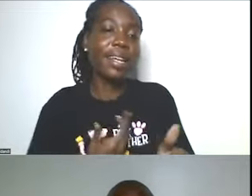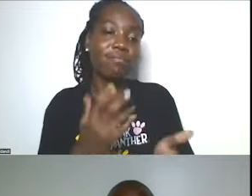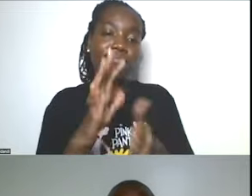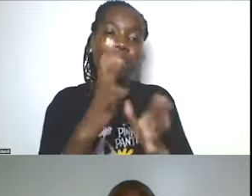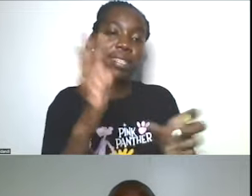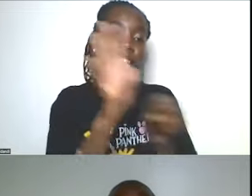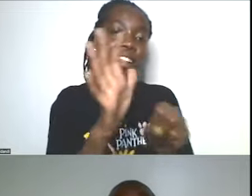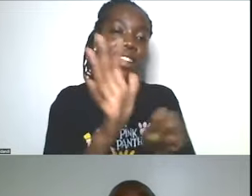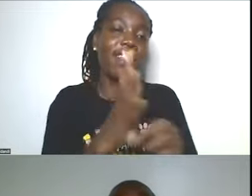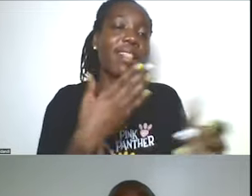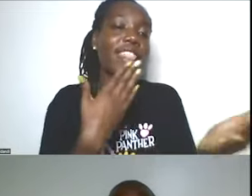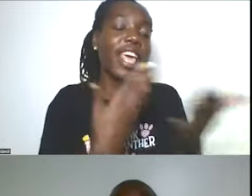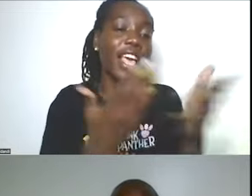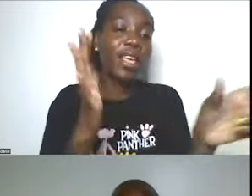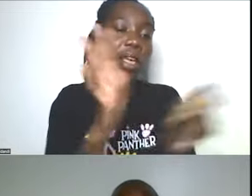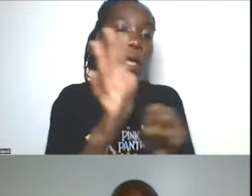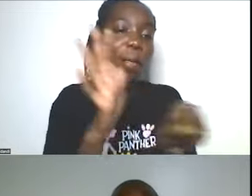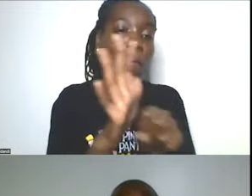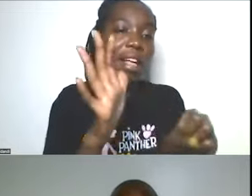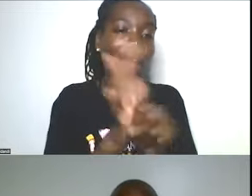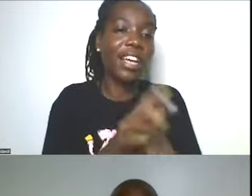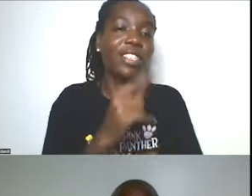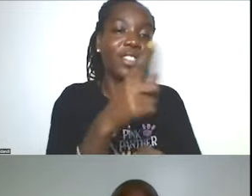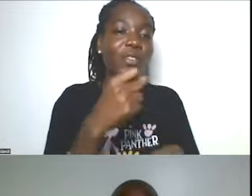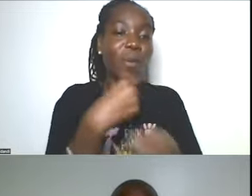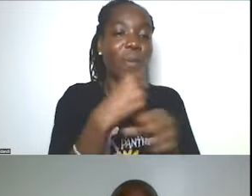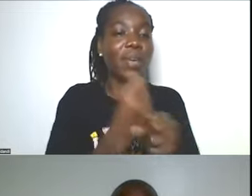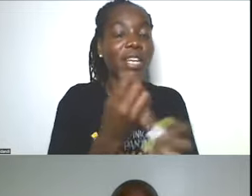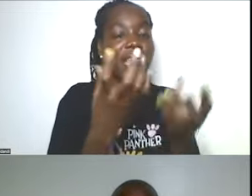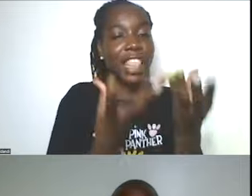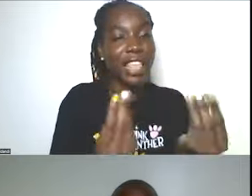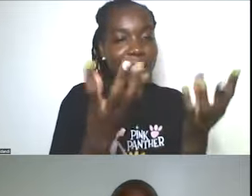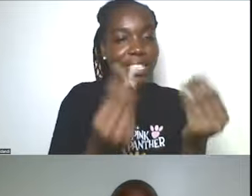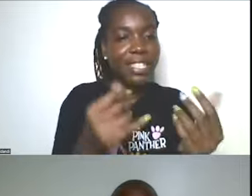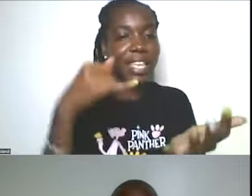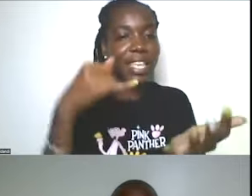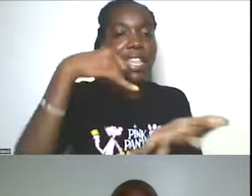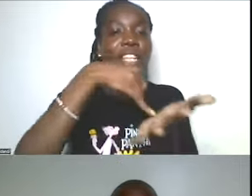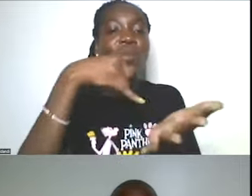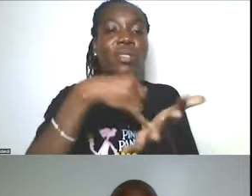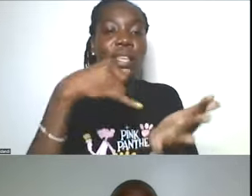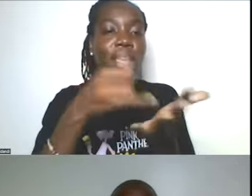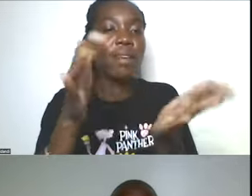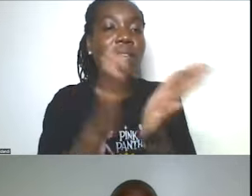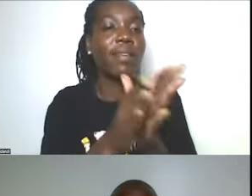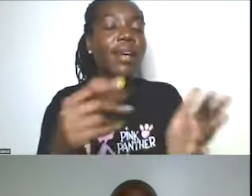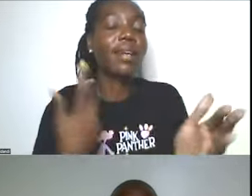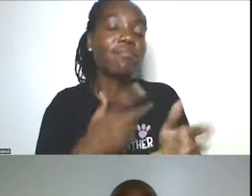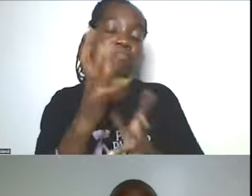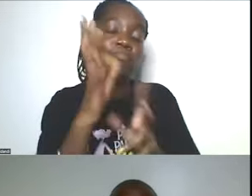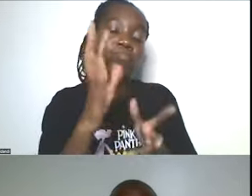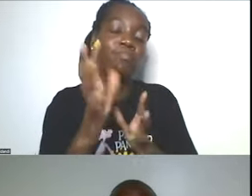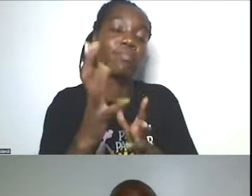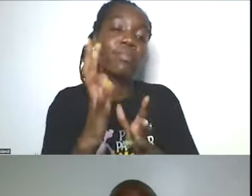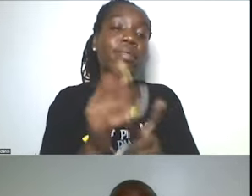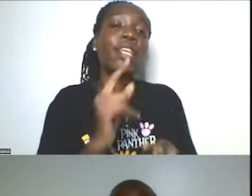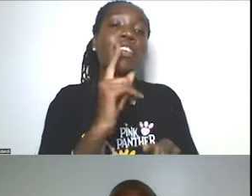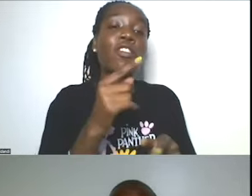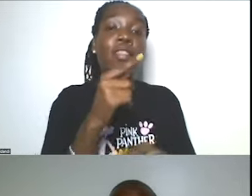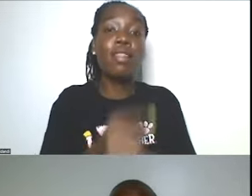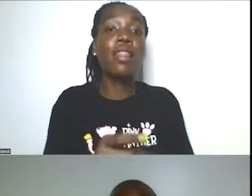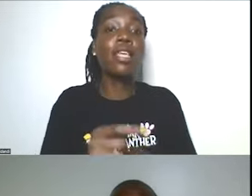you. Thank you so much. You have made it easy for us to be inclusive. We really, really appreciate you. So this webinar is brought